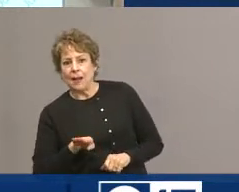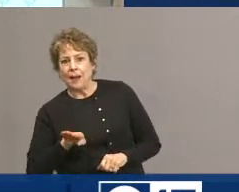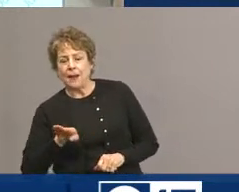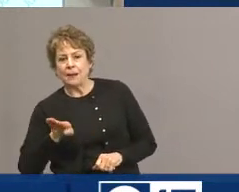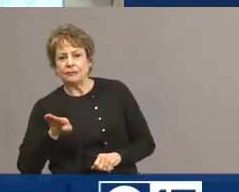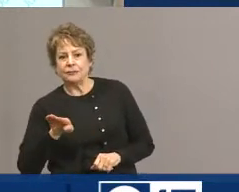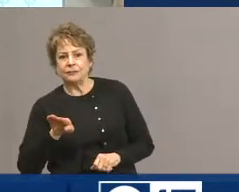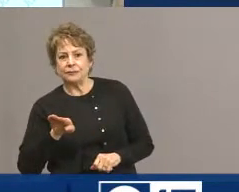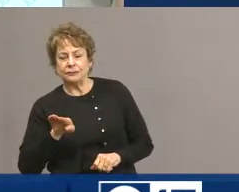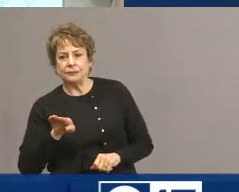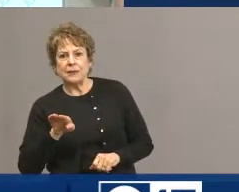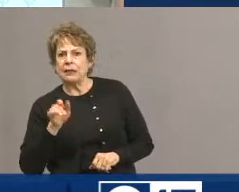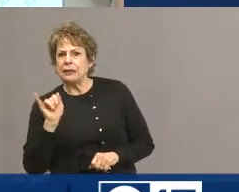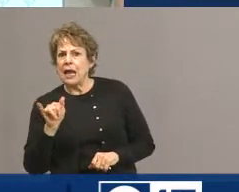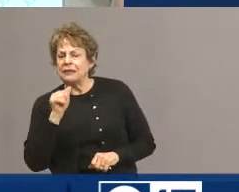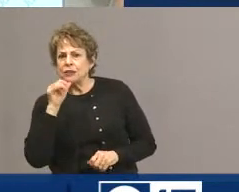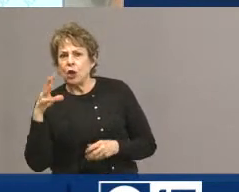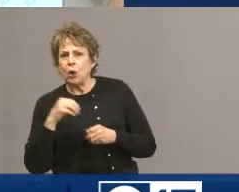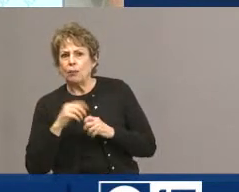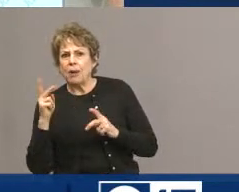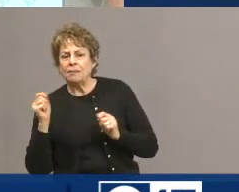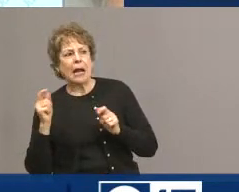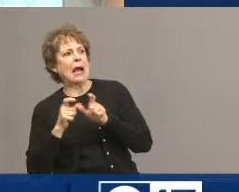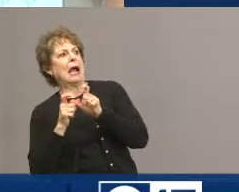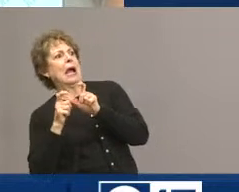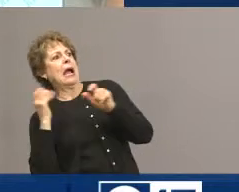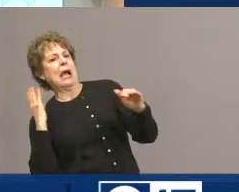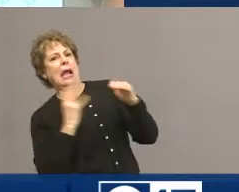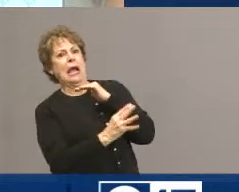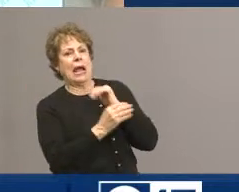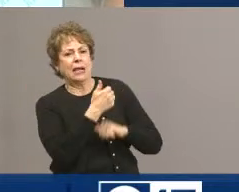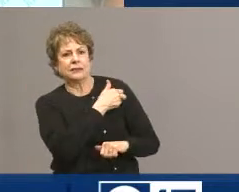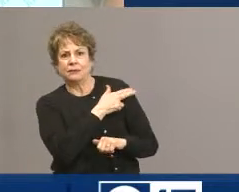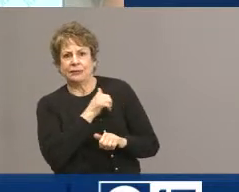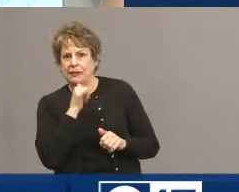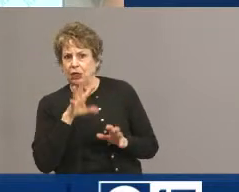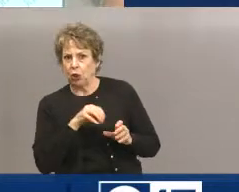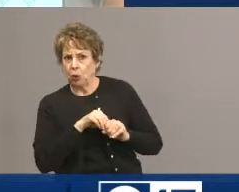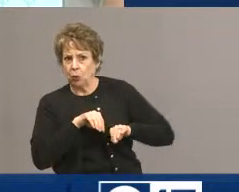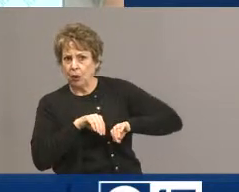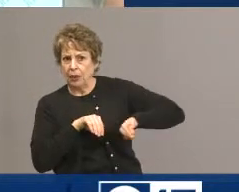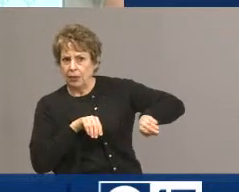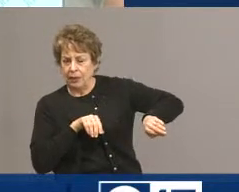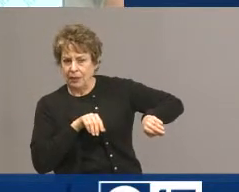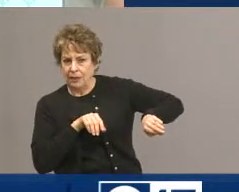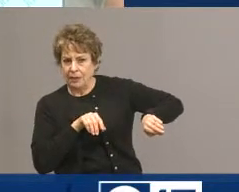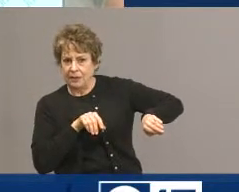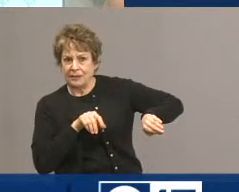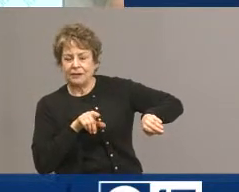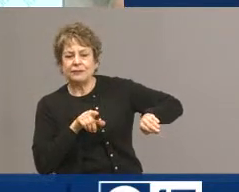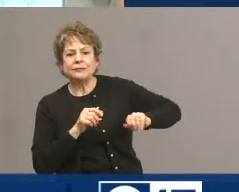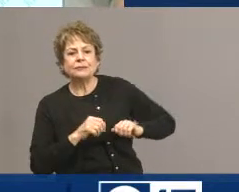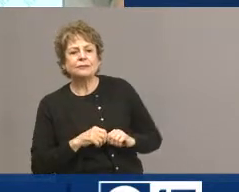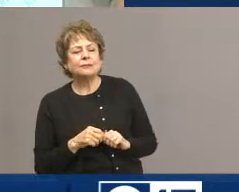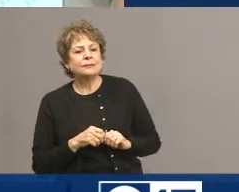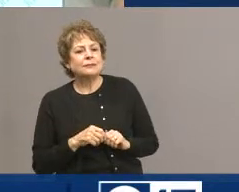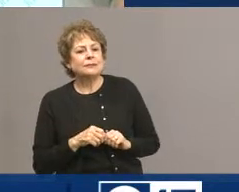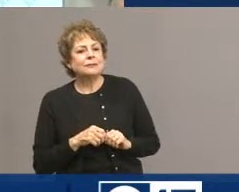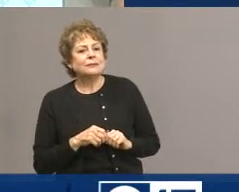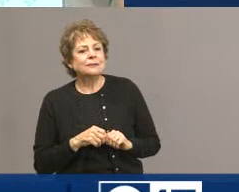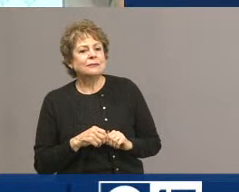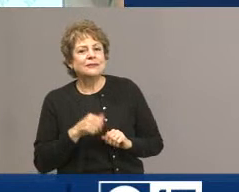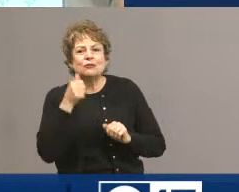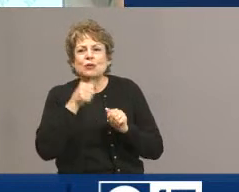press conference, much different than this press conference, on April 9th at St. Luke's. So we have